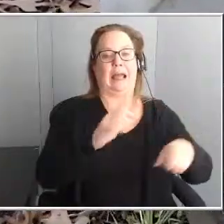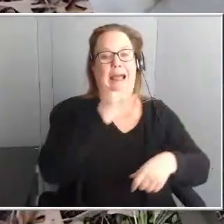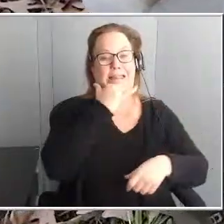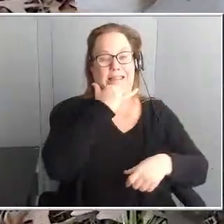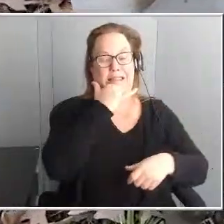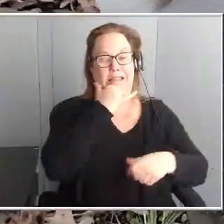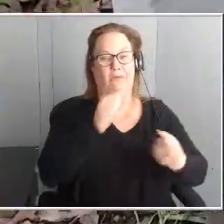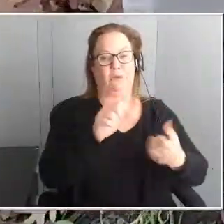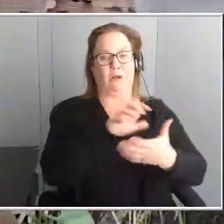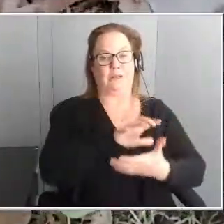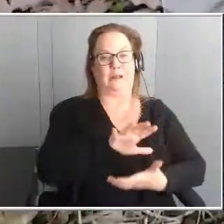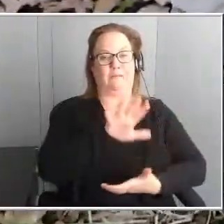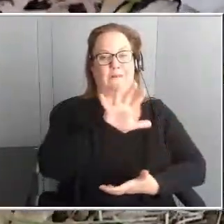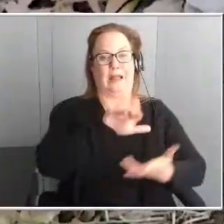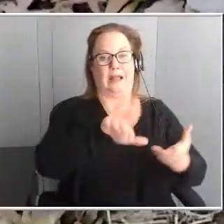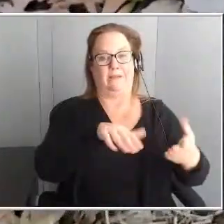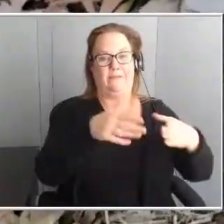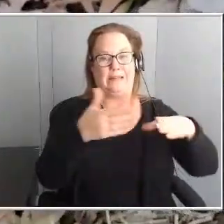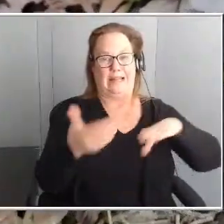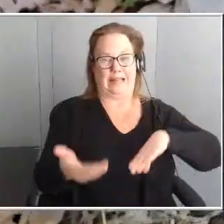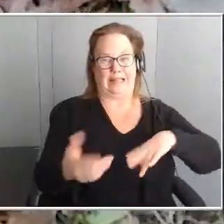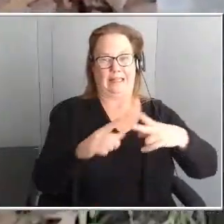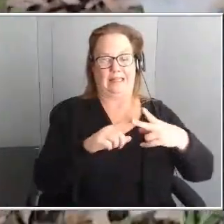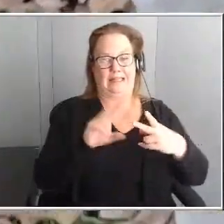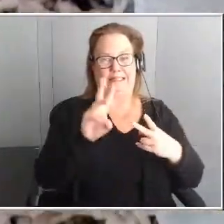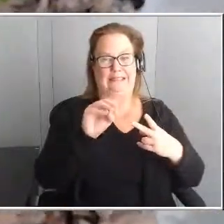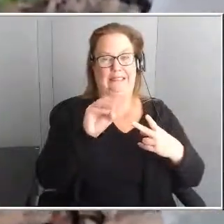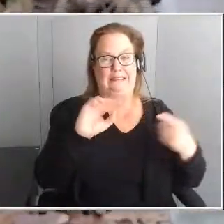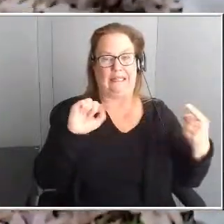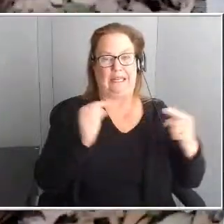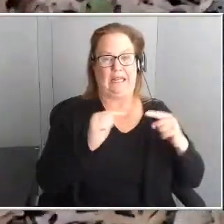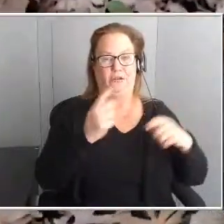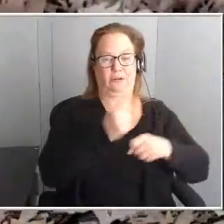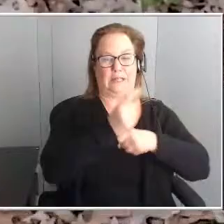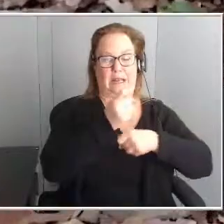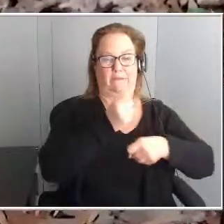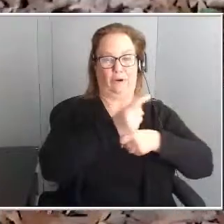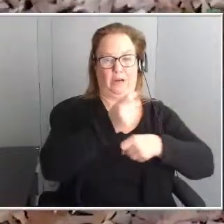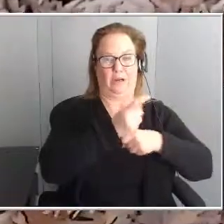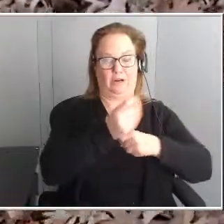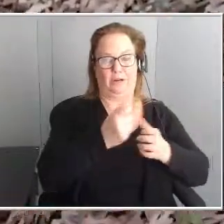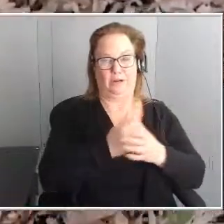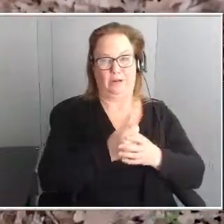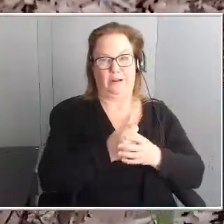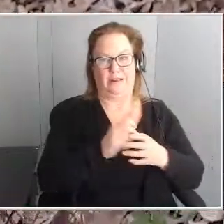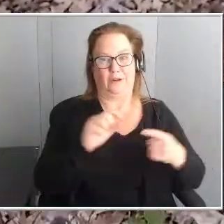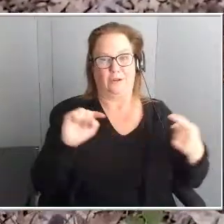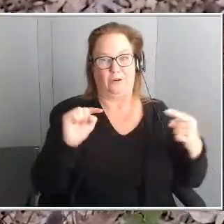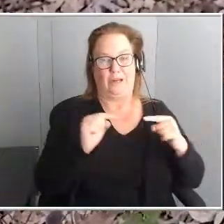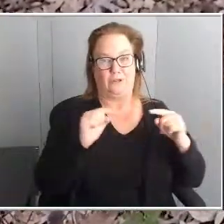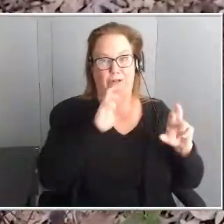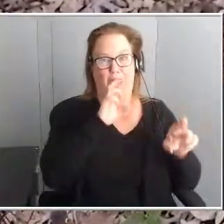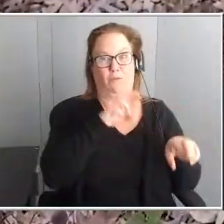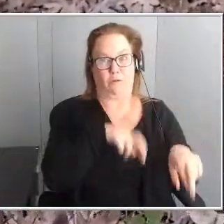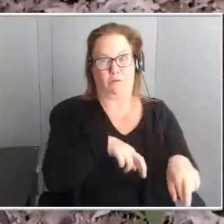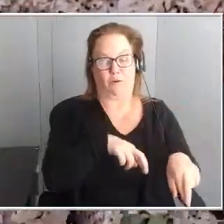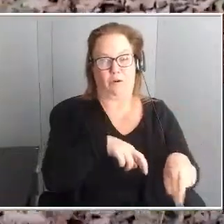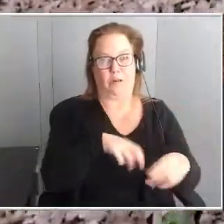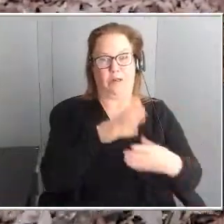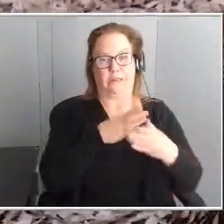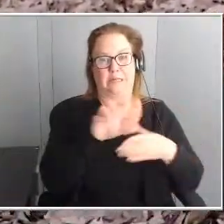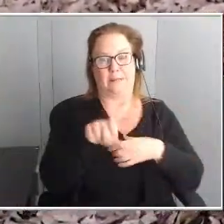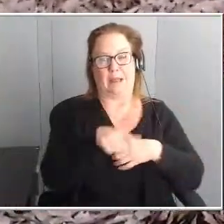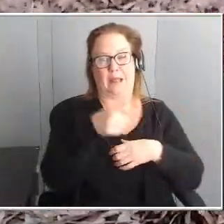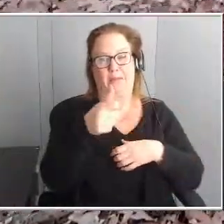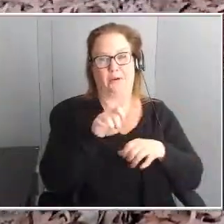cause 5 deaths and 60 injuries every year, and those are just the injuries that are reported. Some other advice: stay